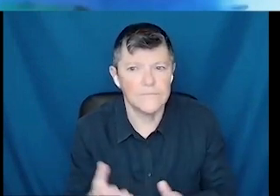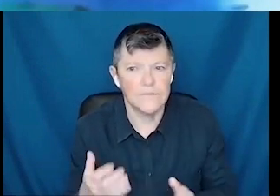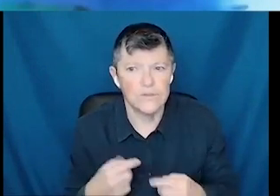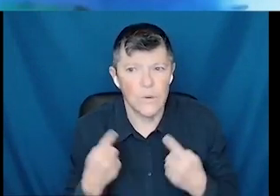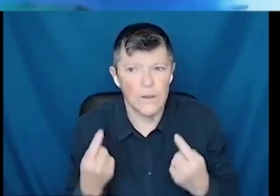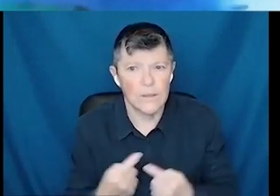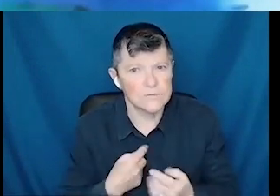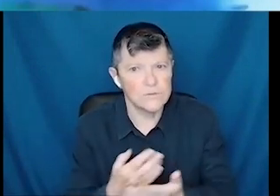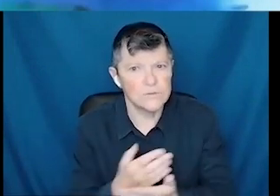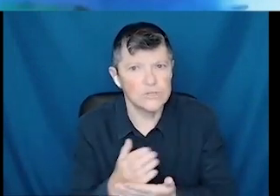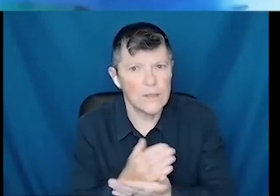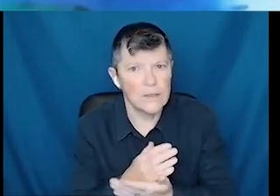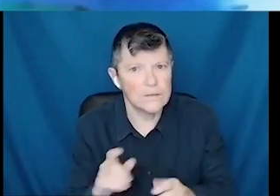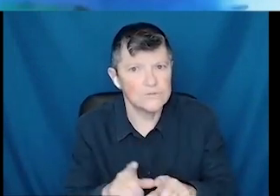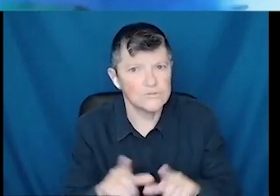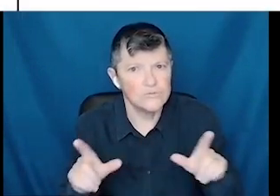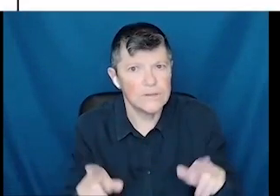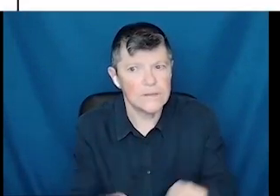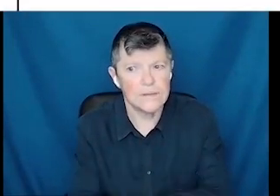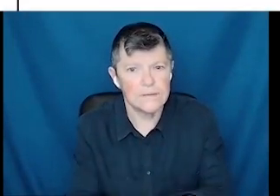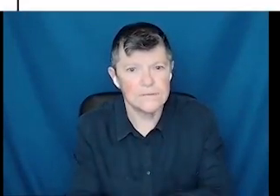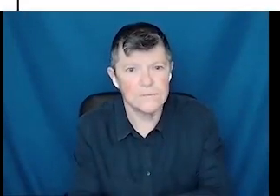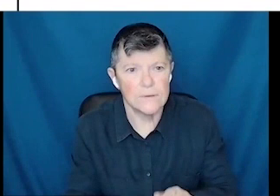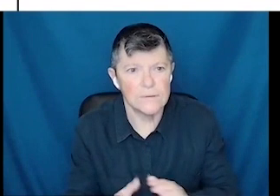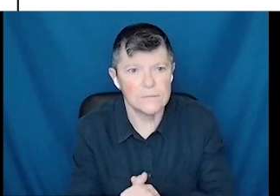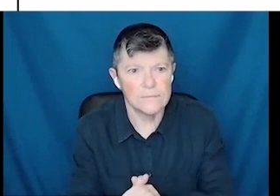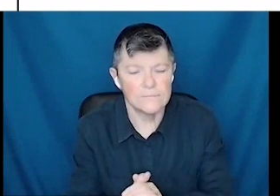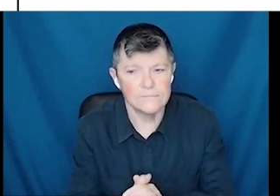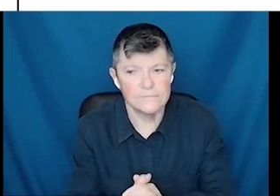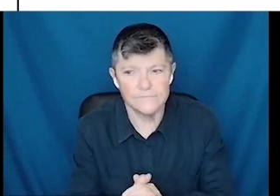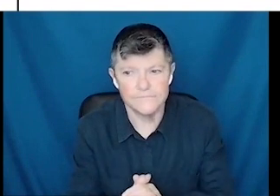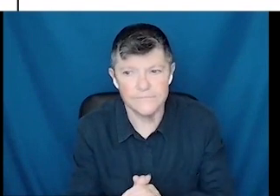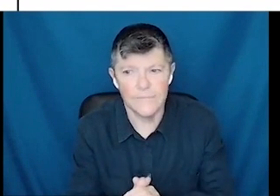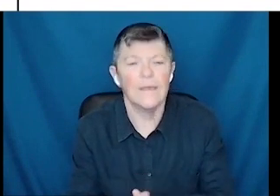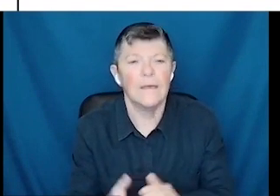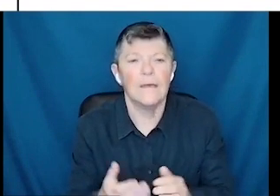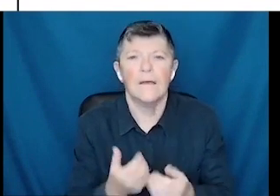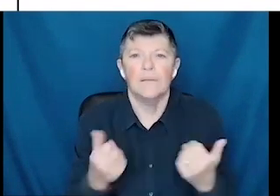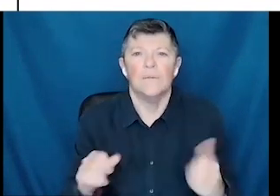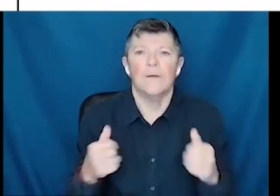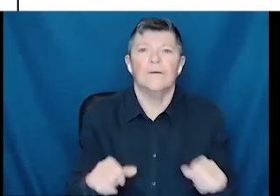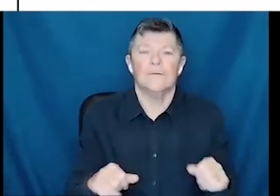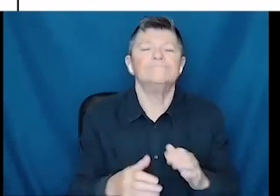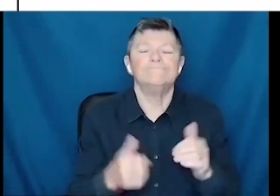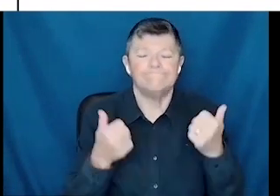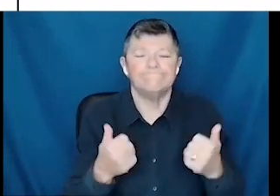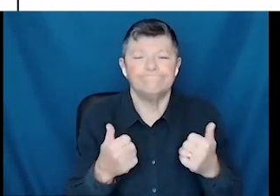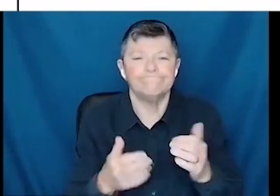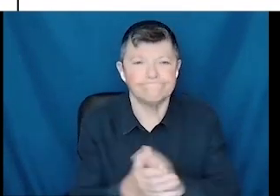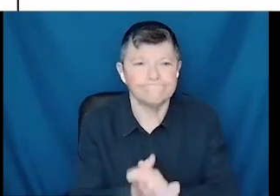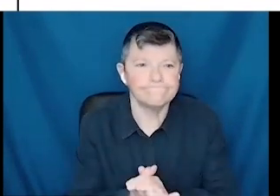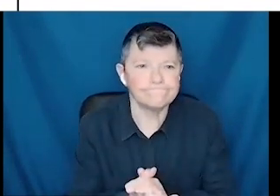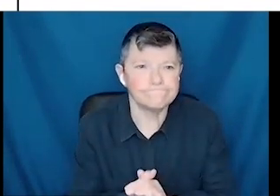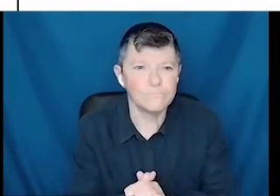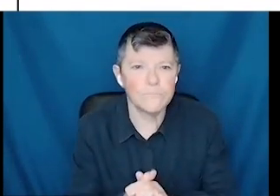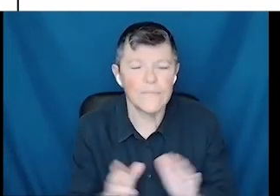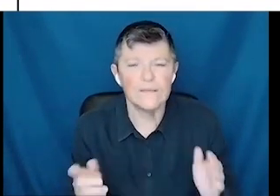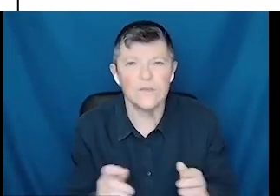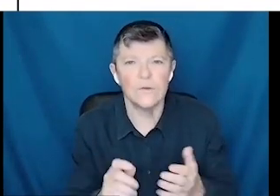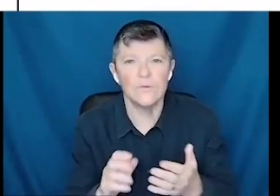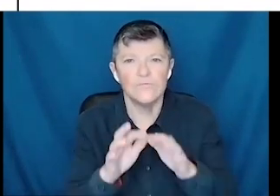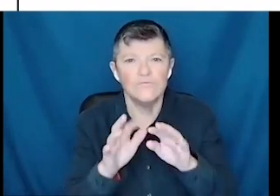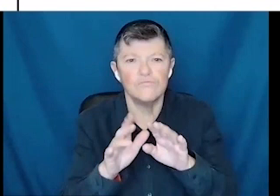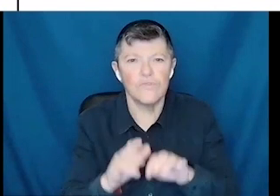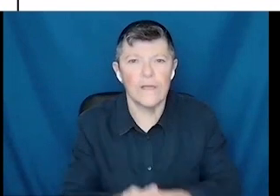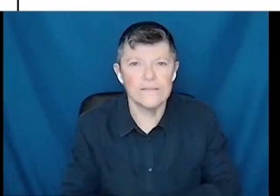Oh, I think momentarily. Okay. So I think writing accessibly is just